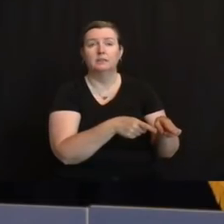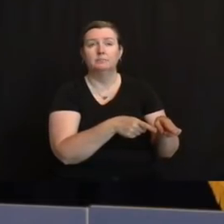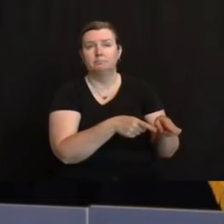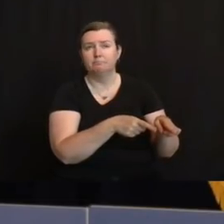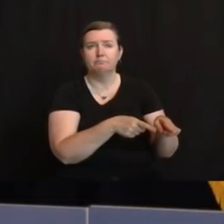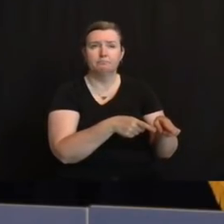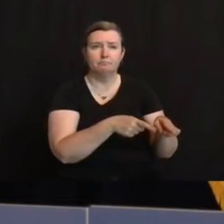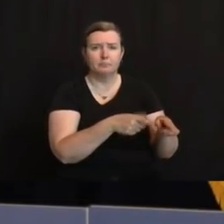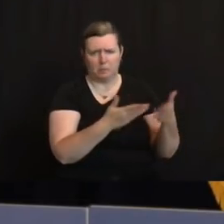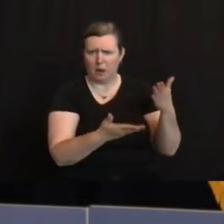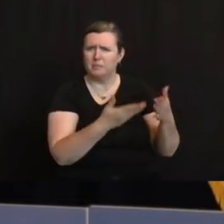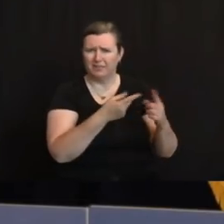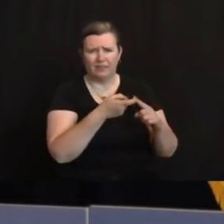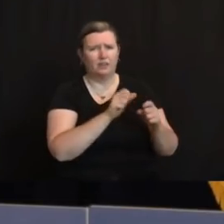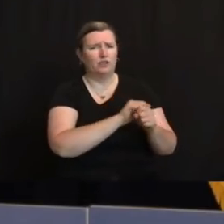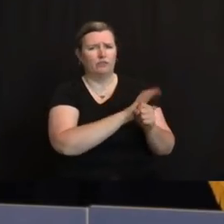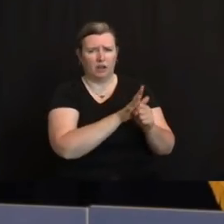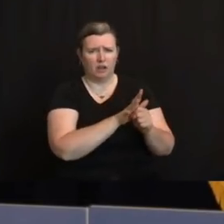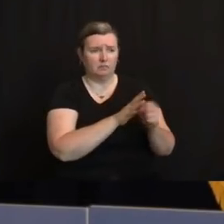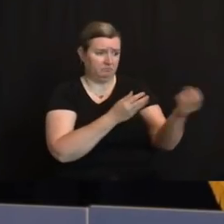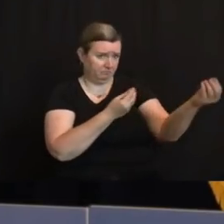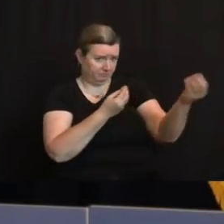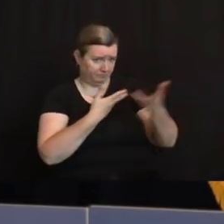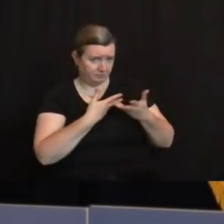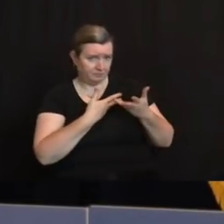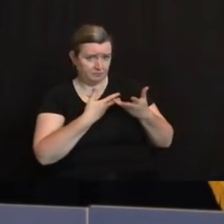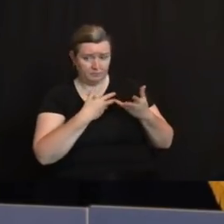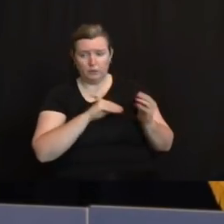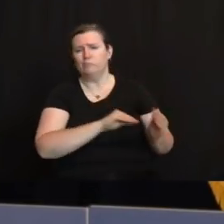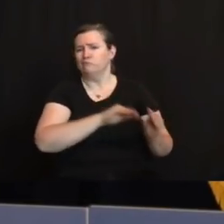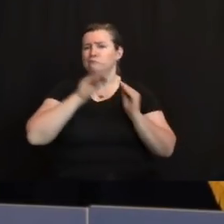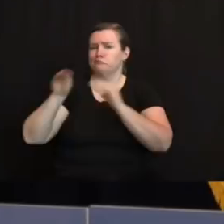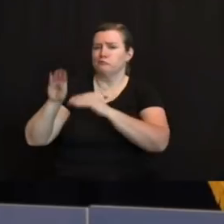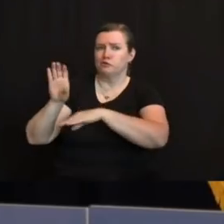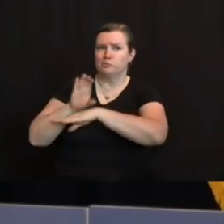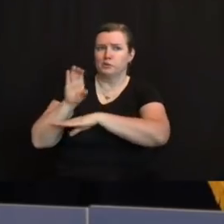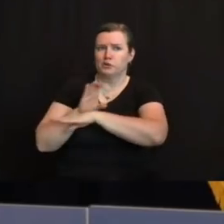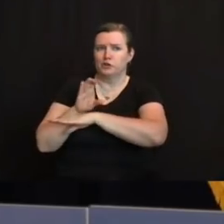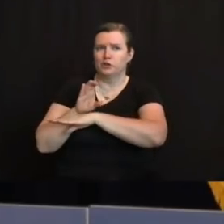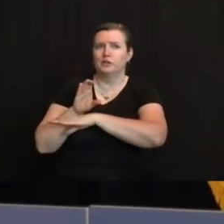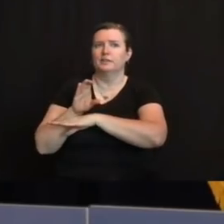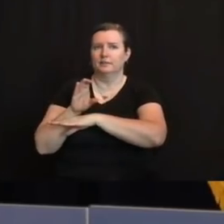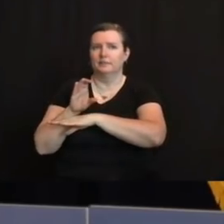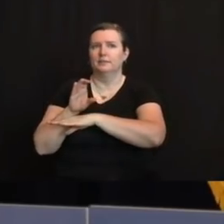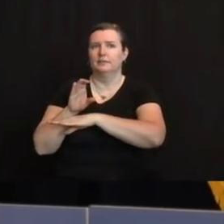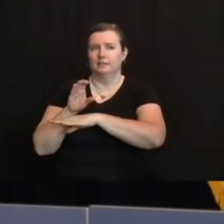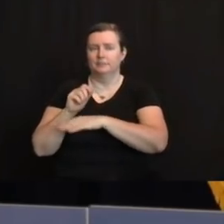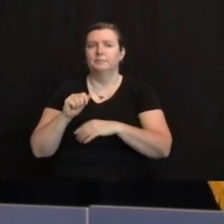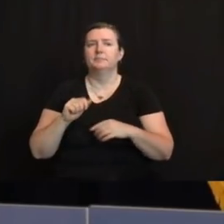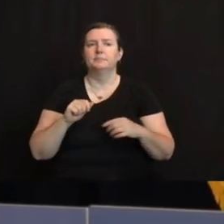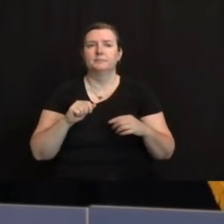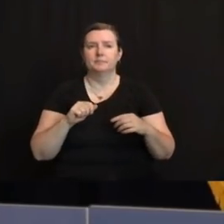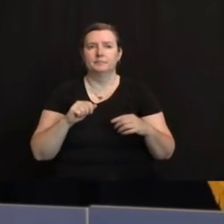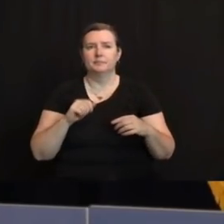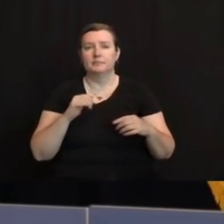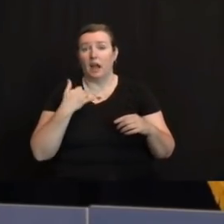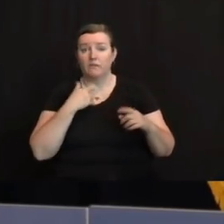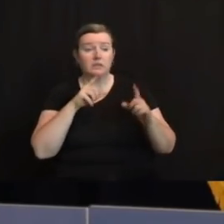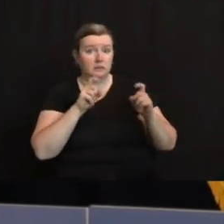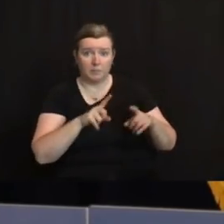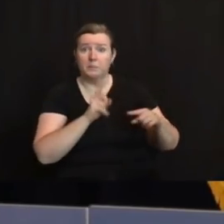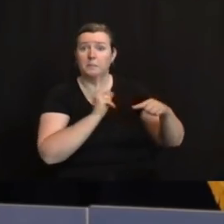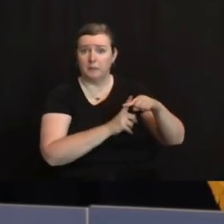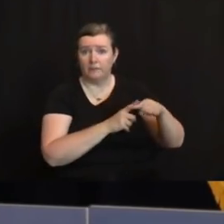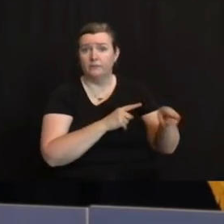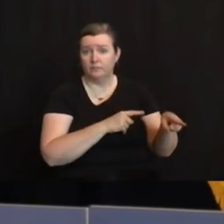entered into our system as a confirmed COVID death, assuming that person had that positive test that we talked about. That